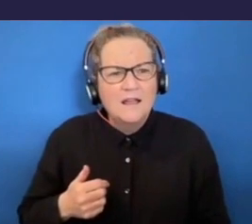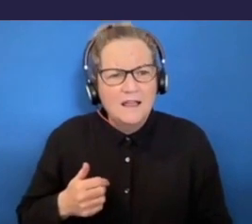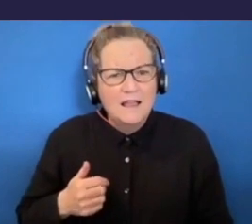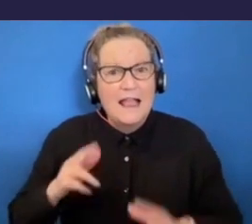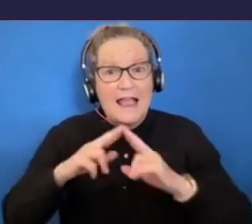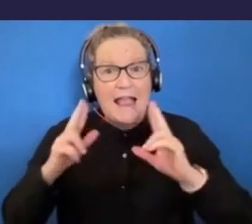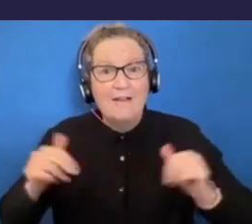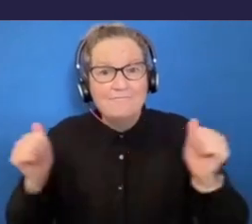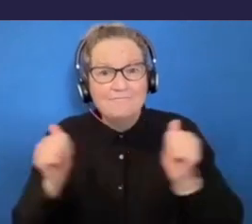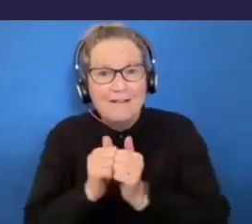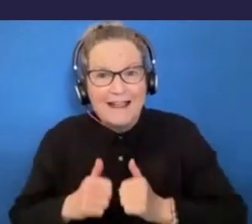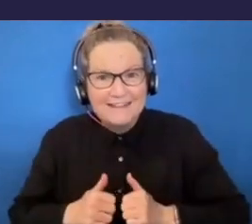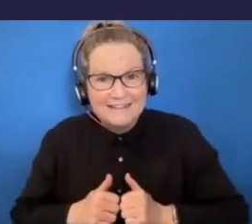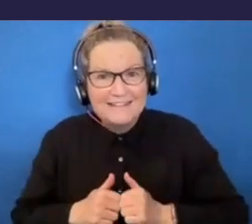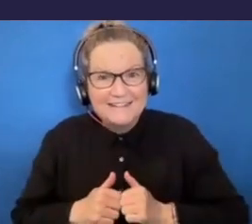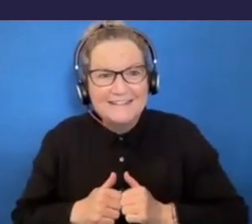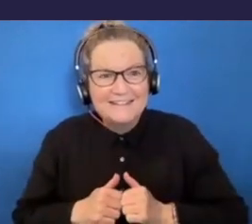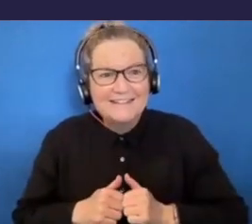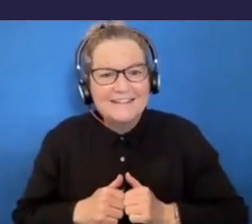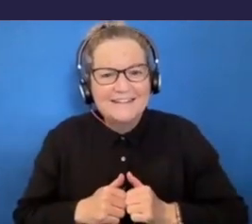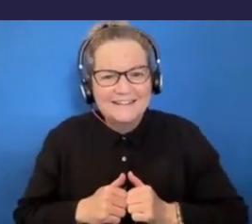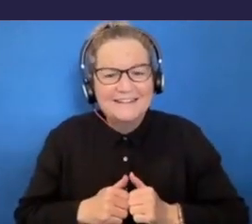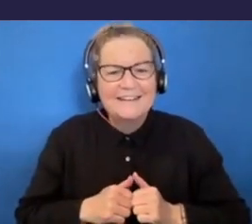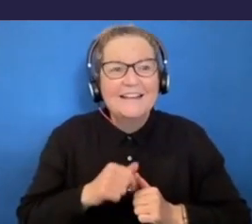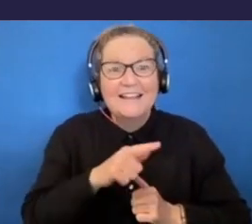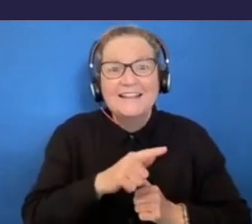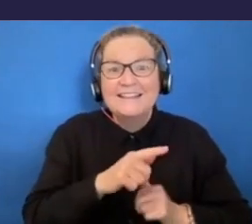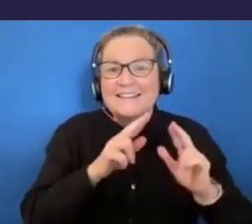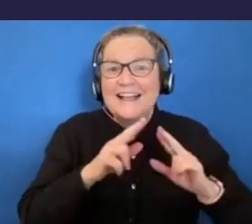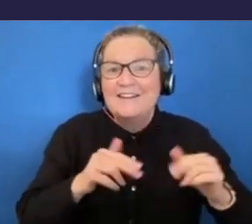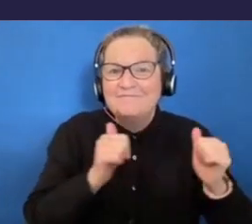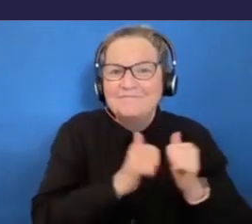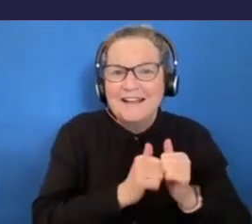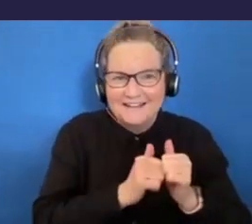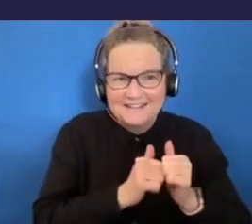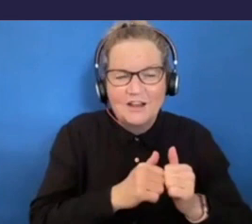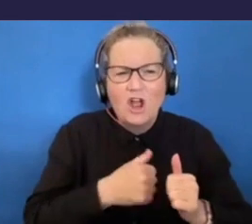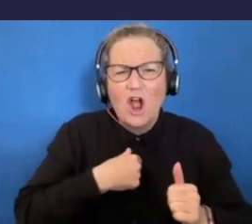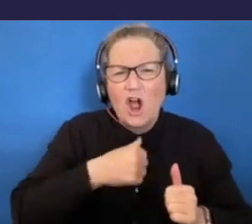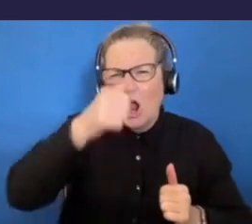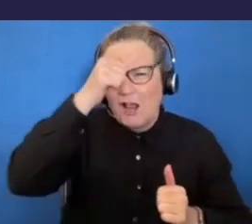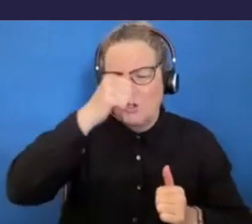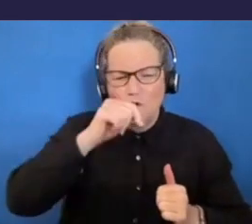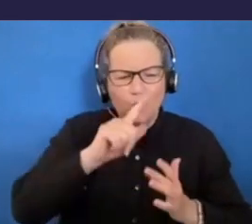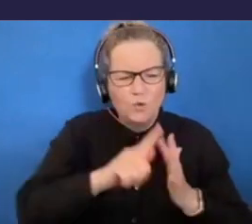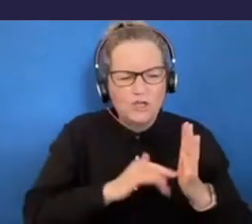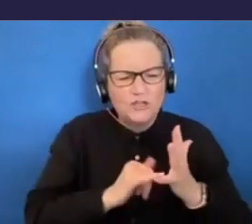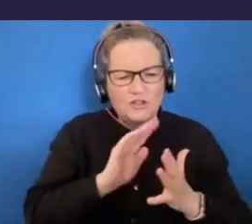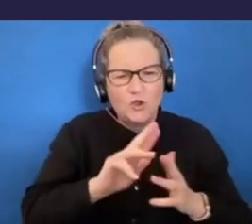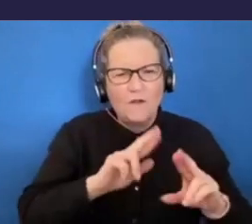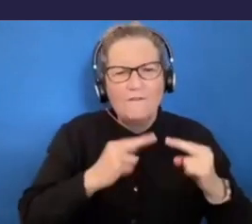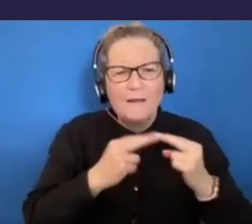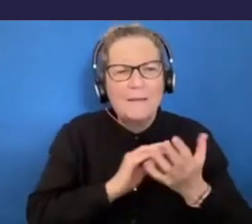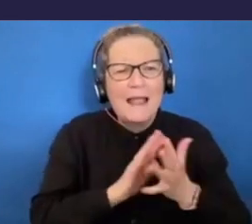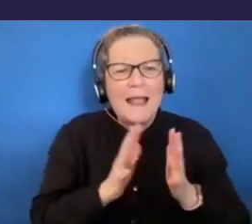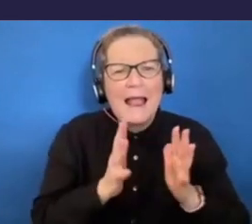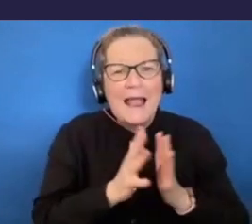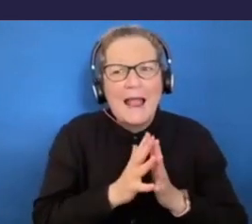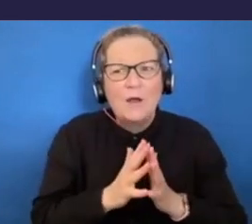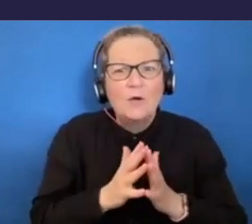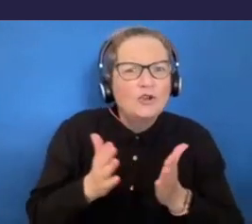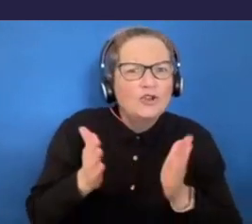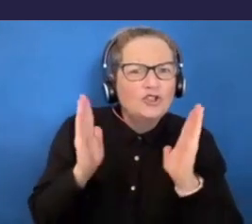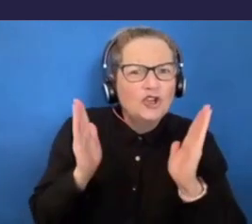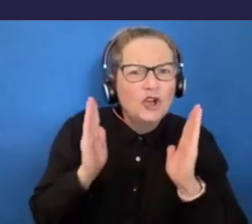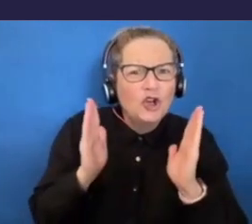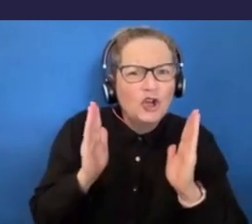with Coralie, Jessica's housemate. I knew Jess's family through church when I first moved back to